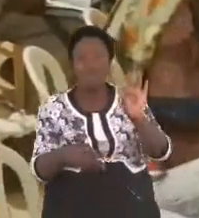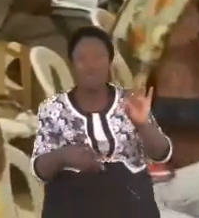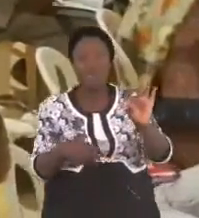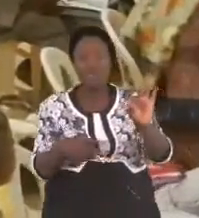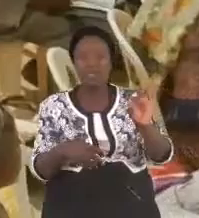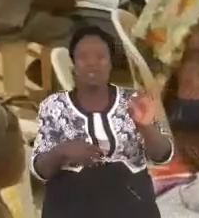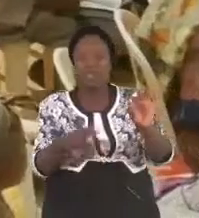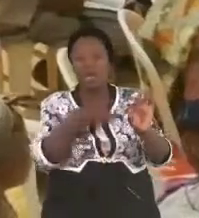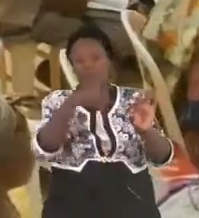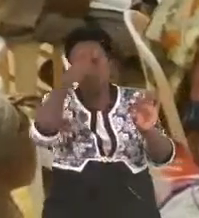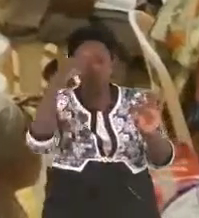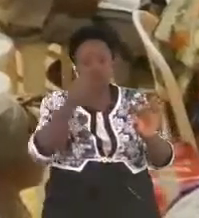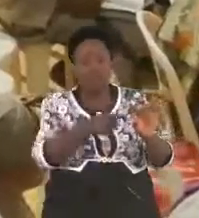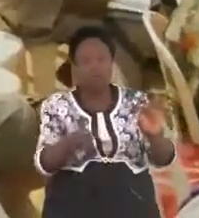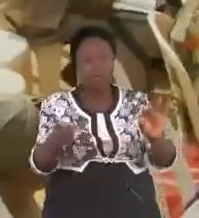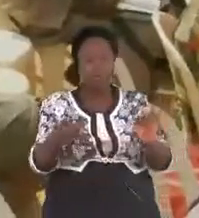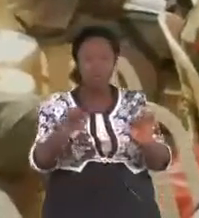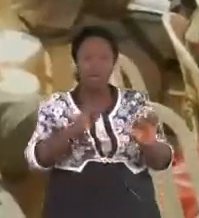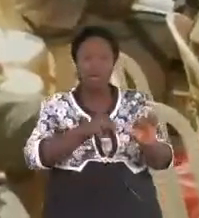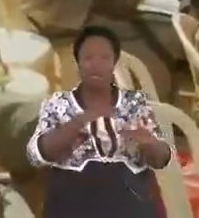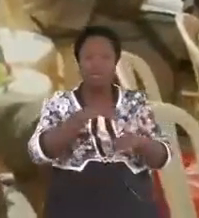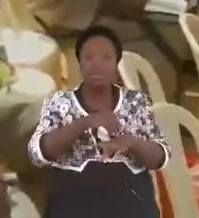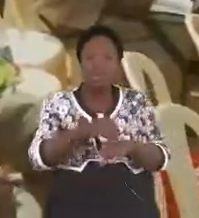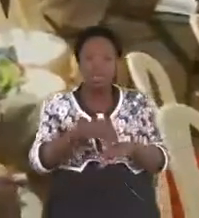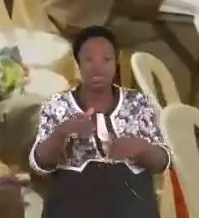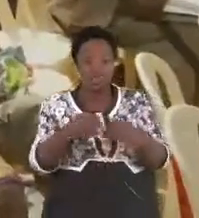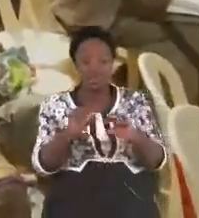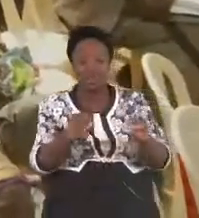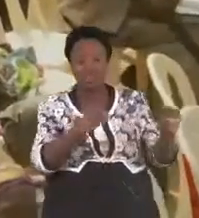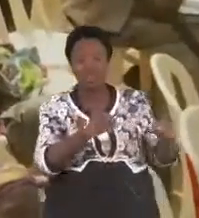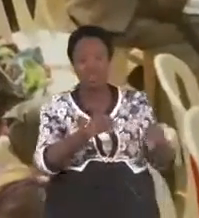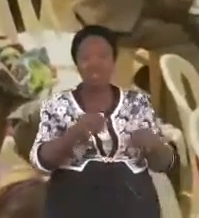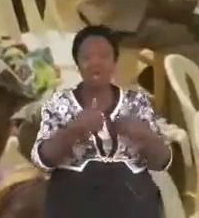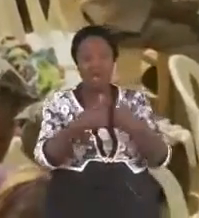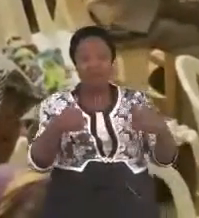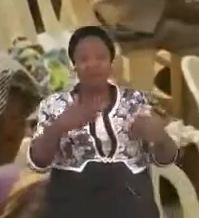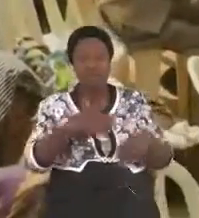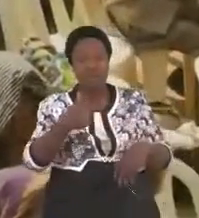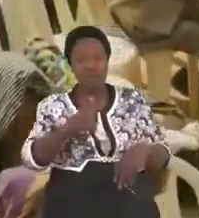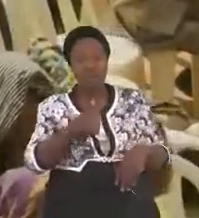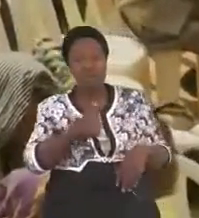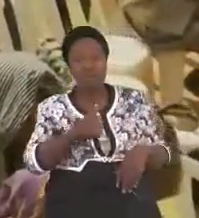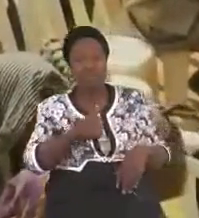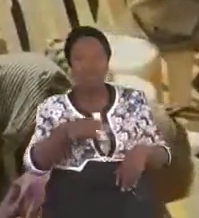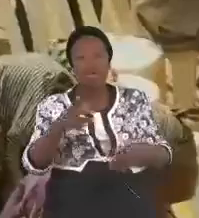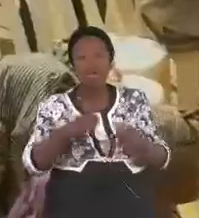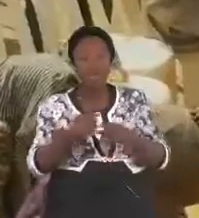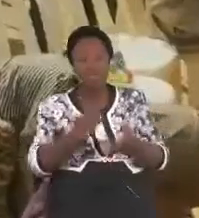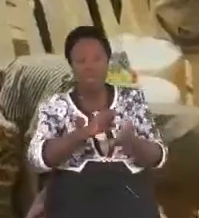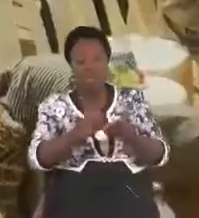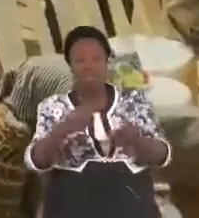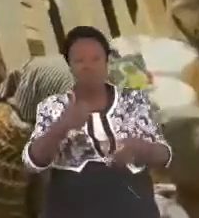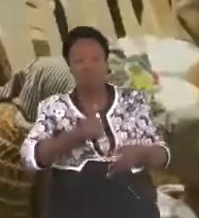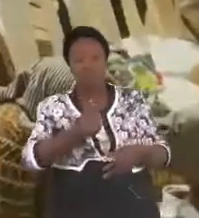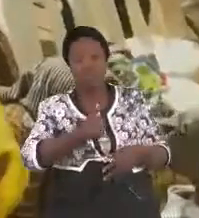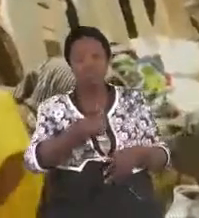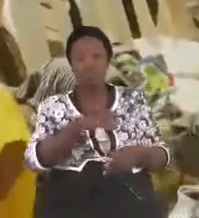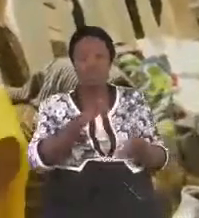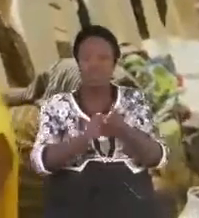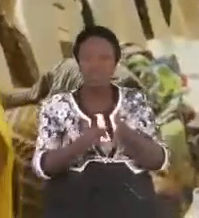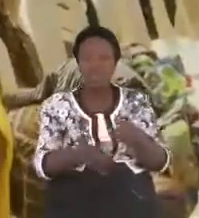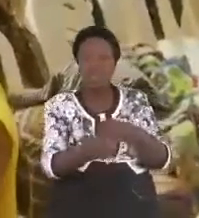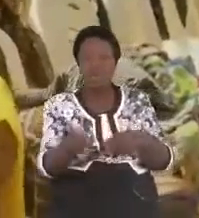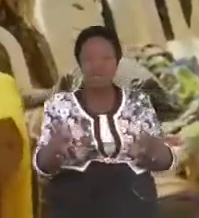sake i set apart myself i sanctify myself that they also might be sanctified